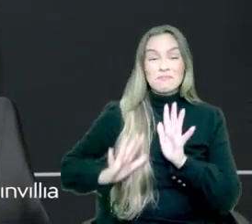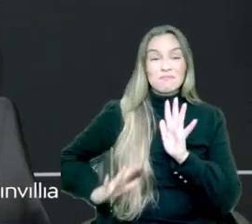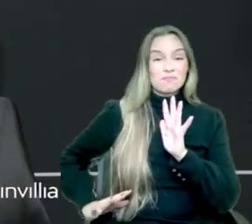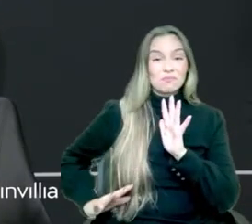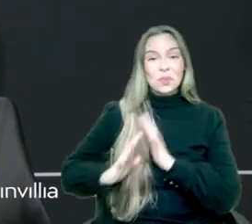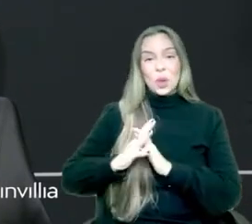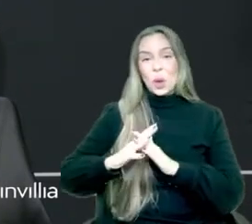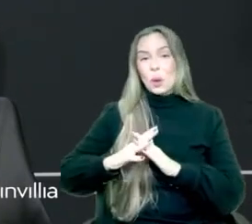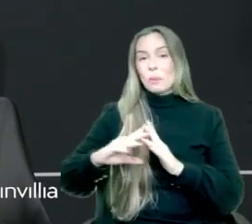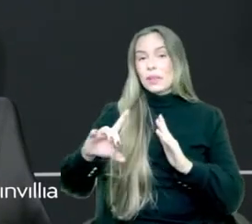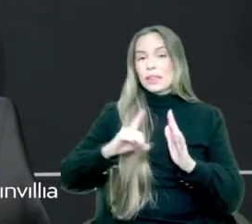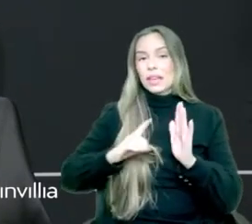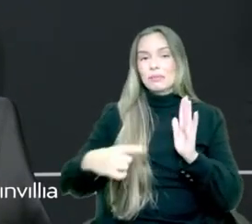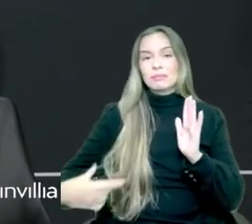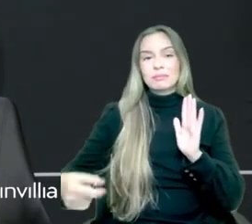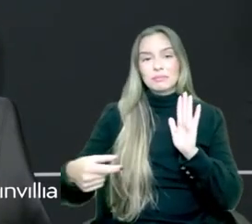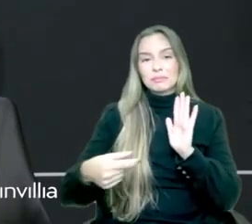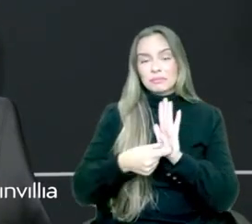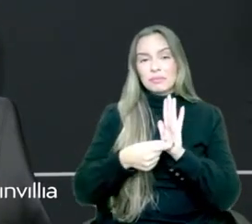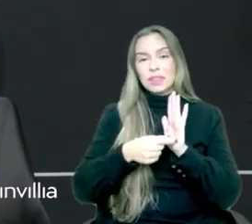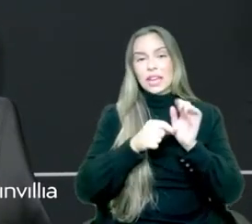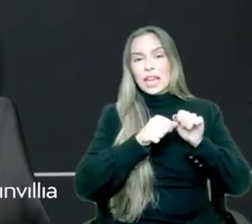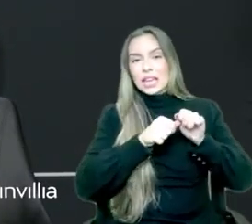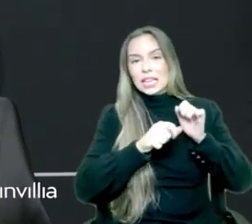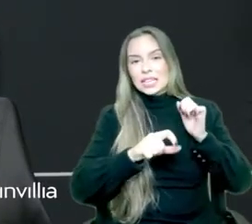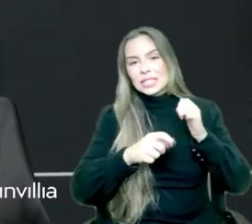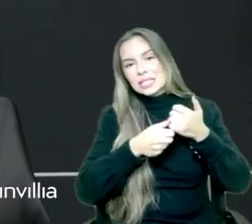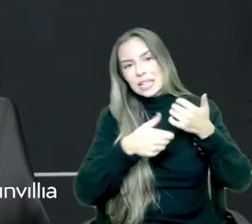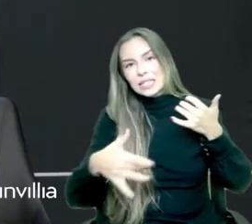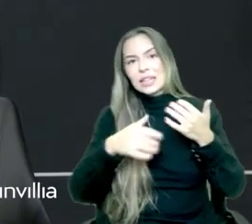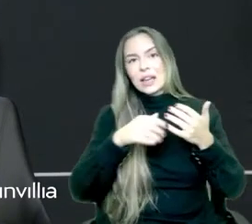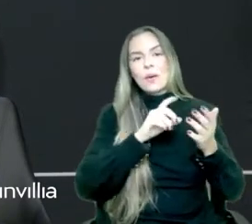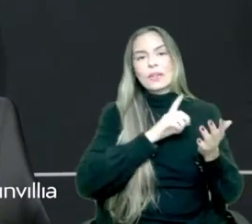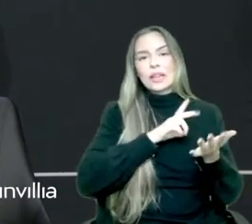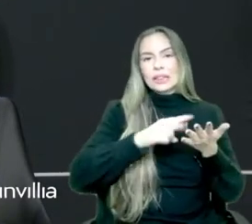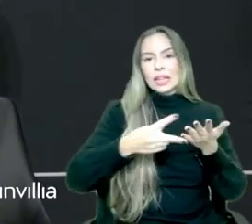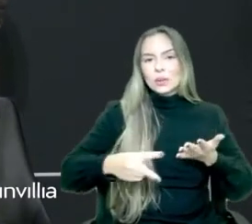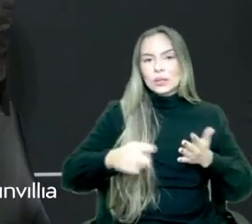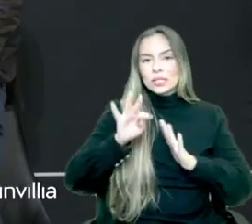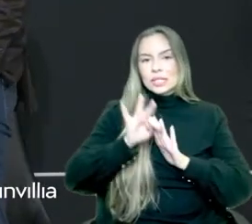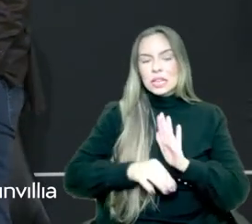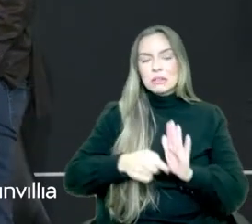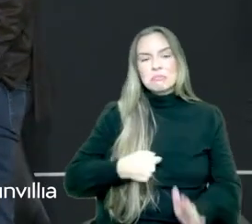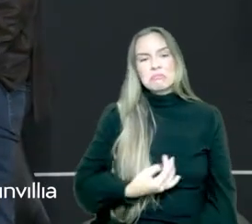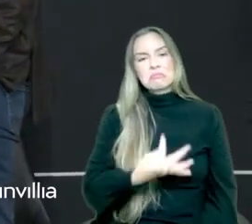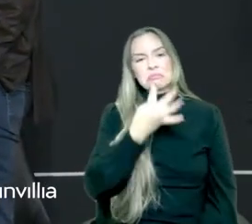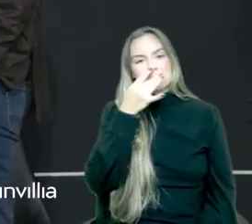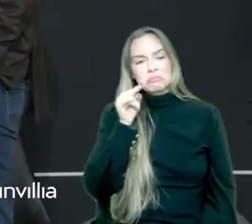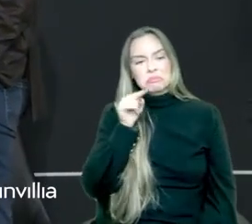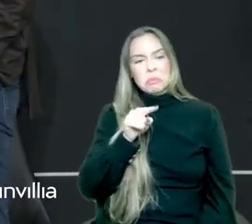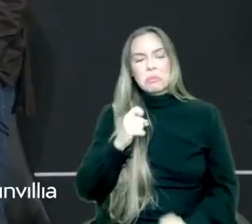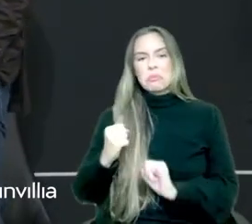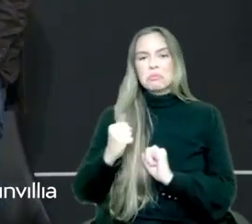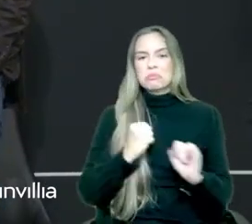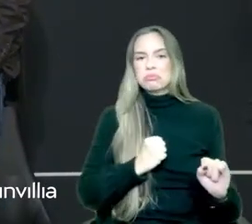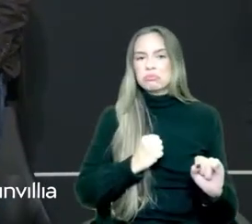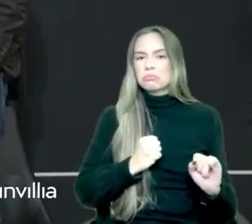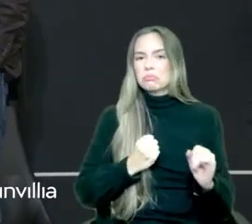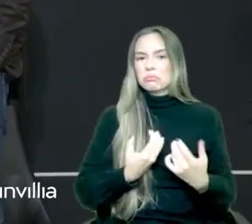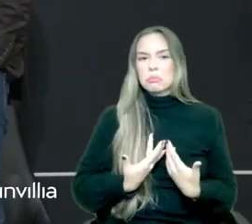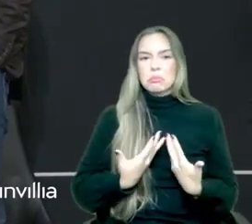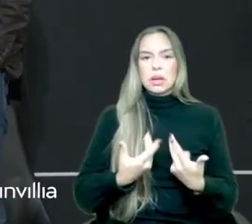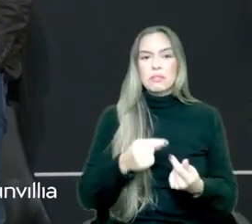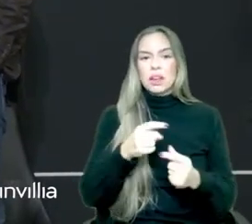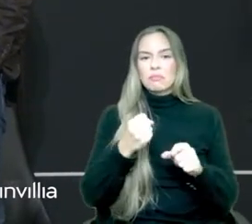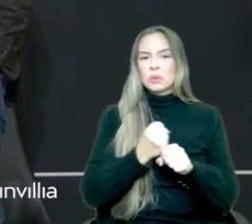for rewriting text. I admired how simple it was and how powerful it was. And they have been building models for a